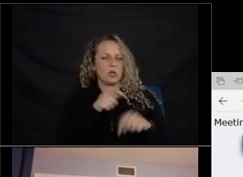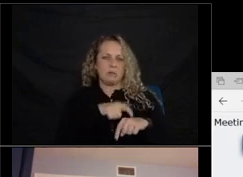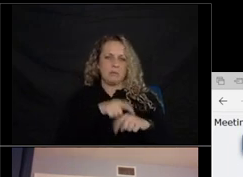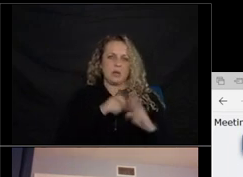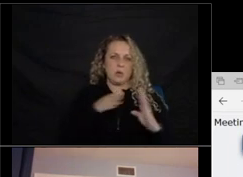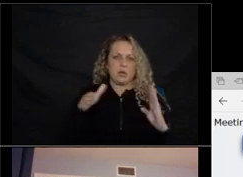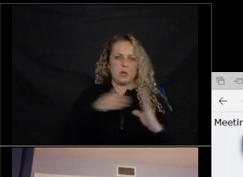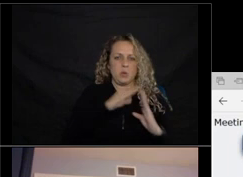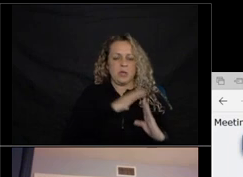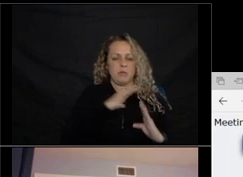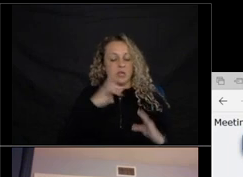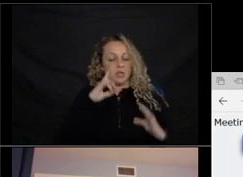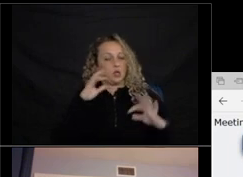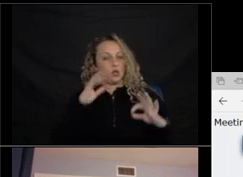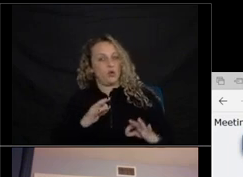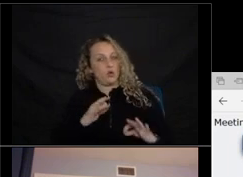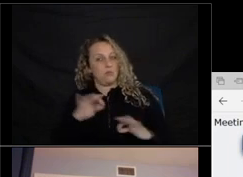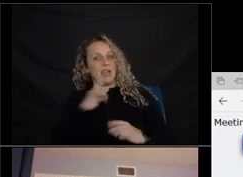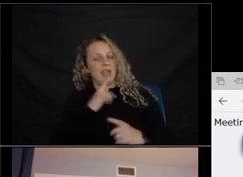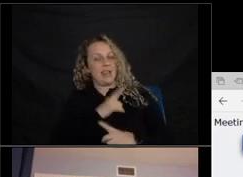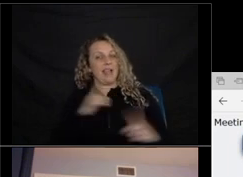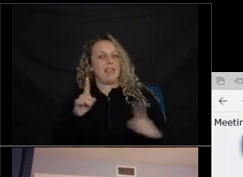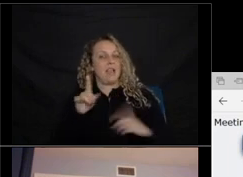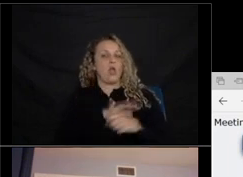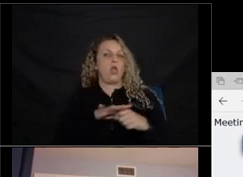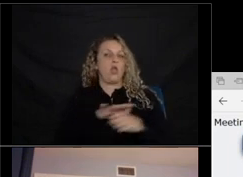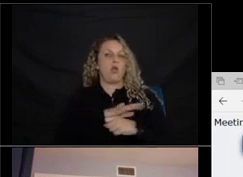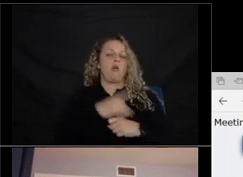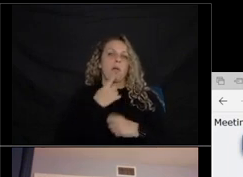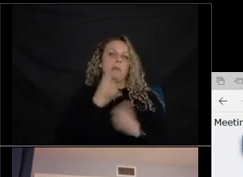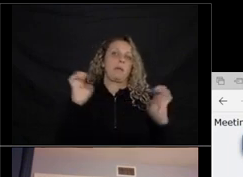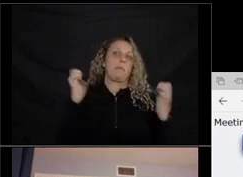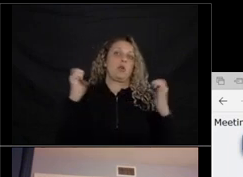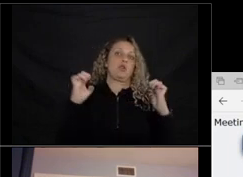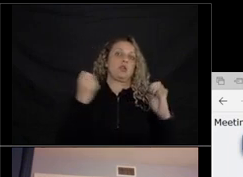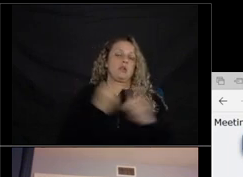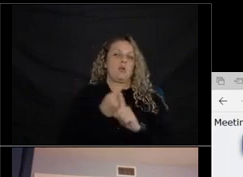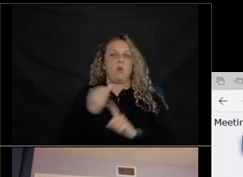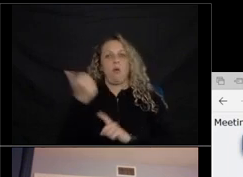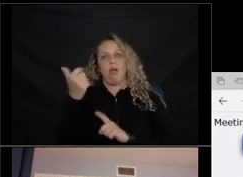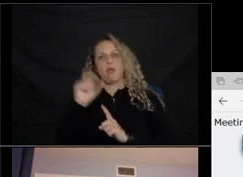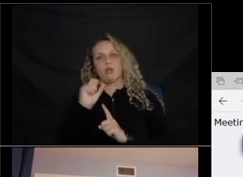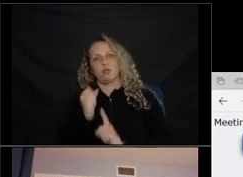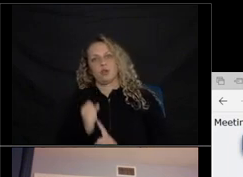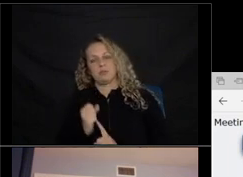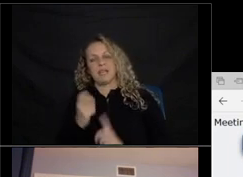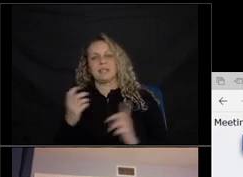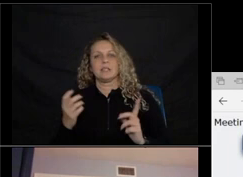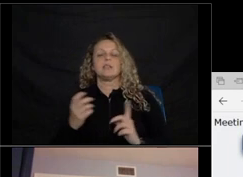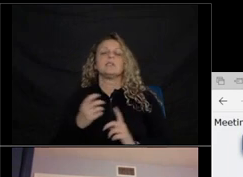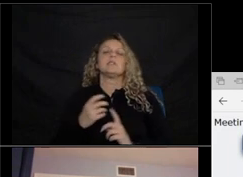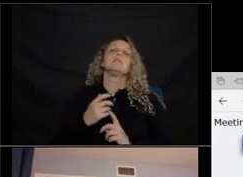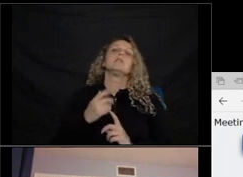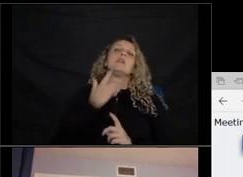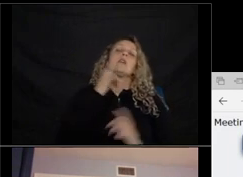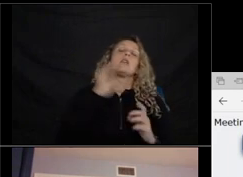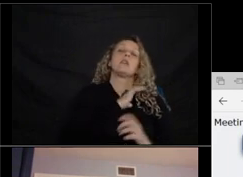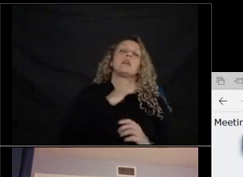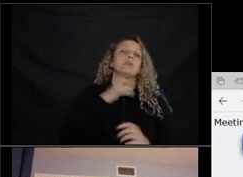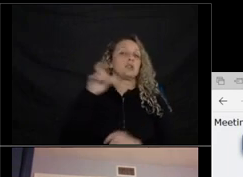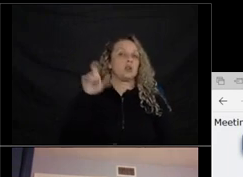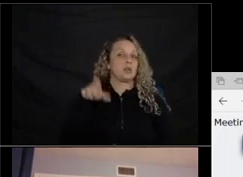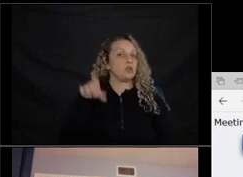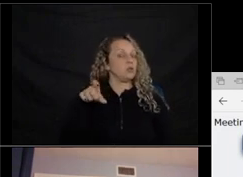City Commission determines and declares a local public health emergency or other circumstances which the Commission determines